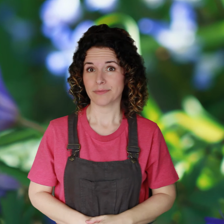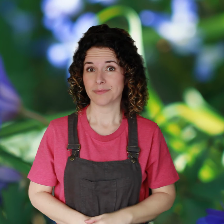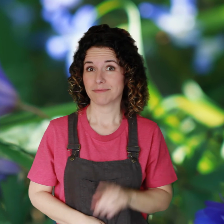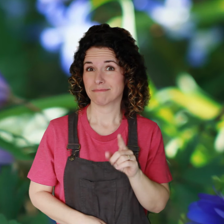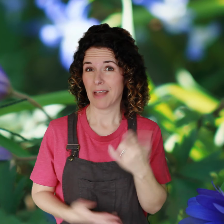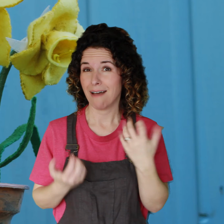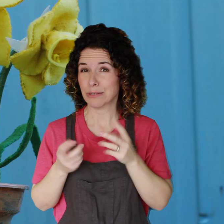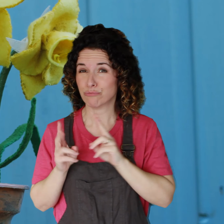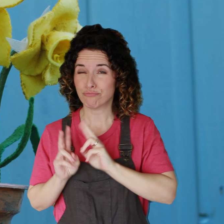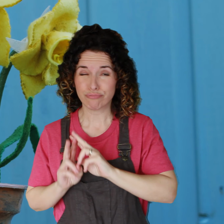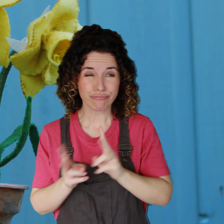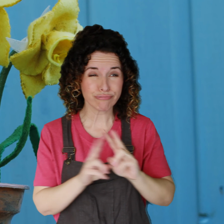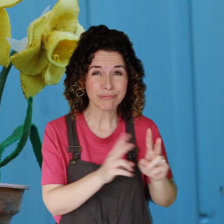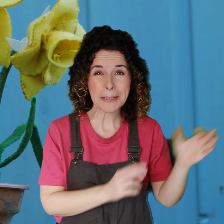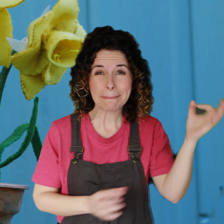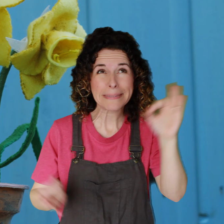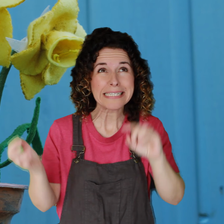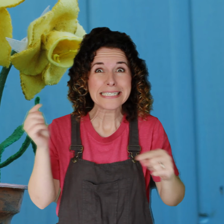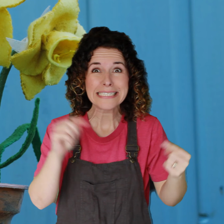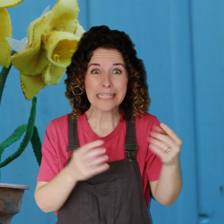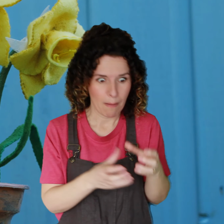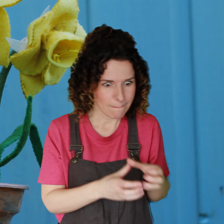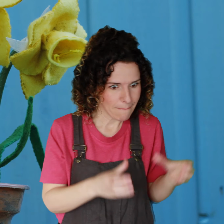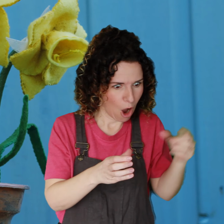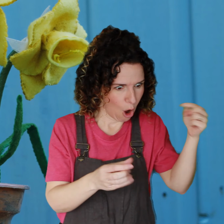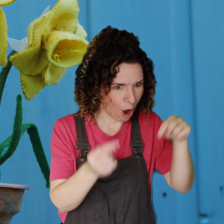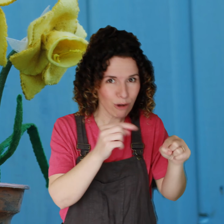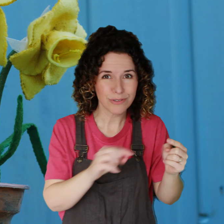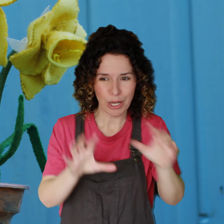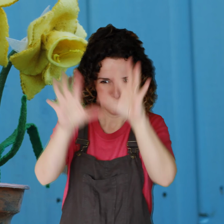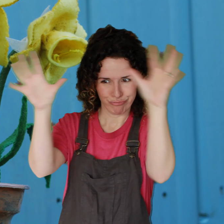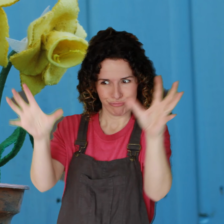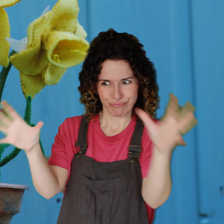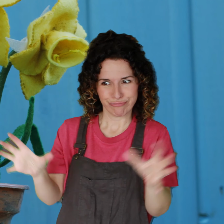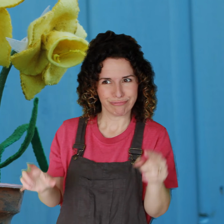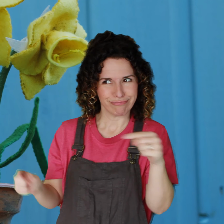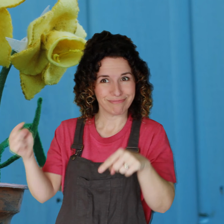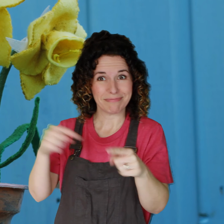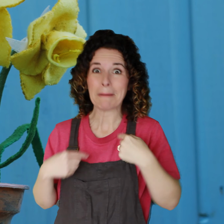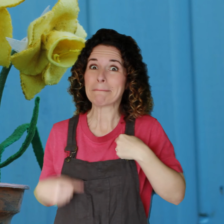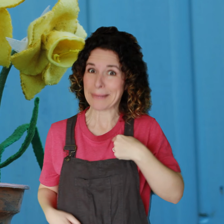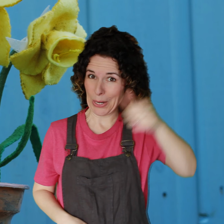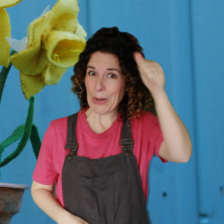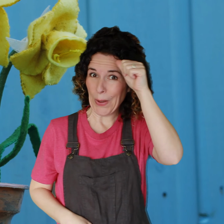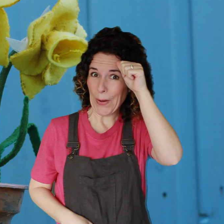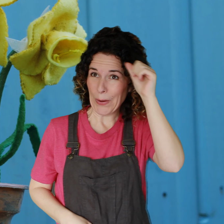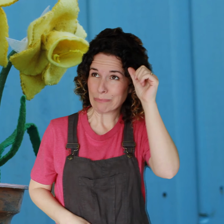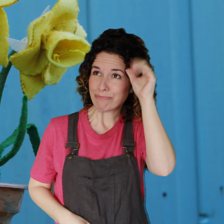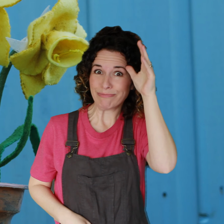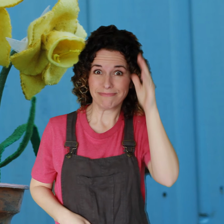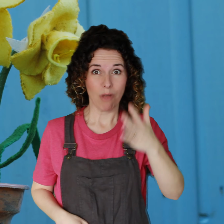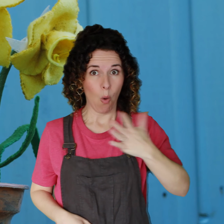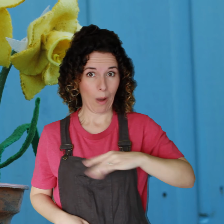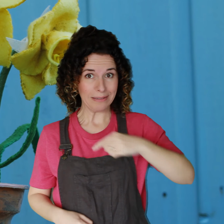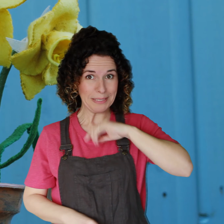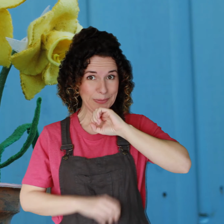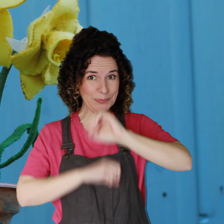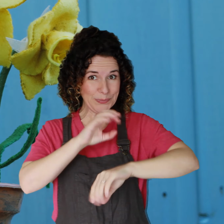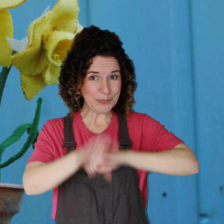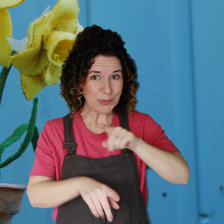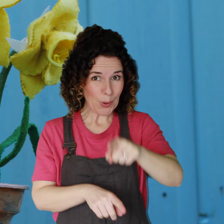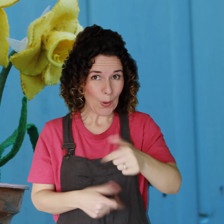There's many different bees in the plant pots and hedgerows. I know all about them. Shall I tell you so you'll know?